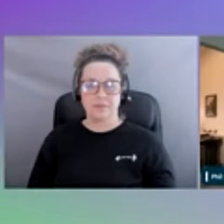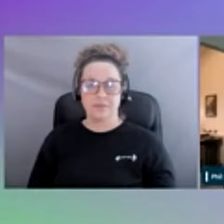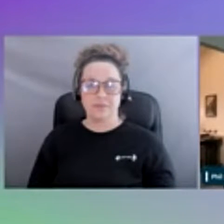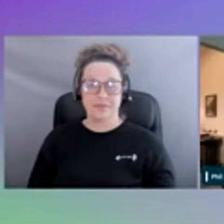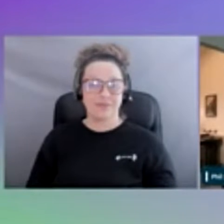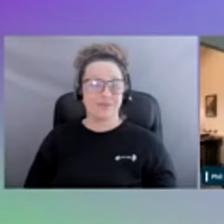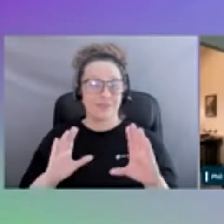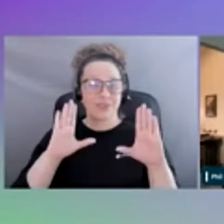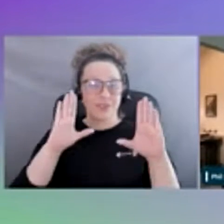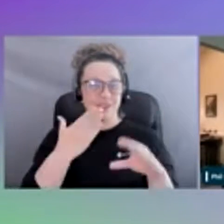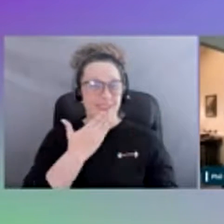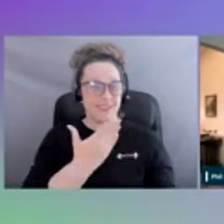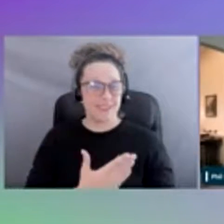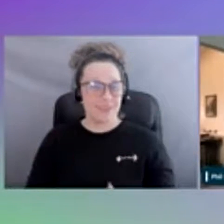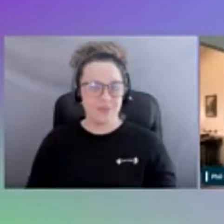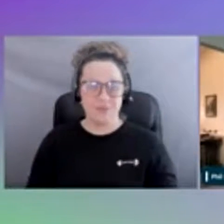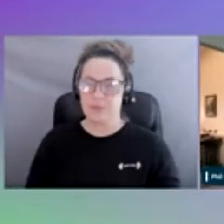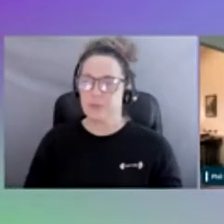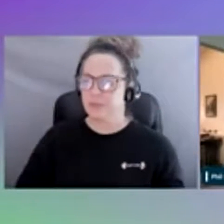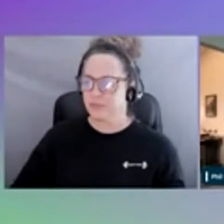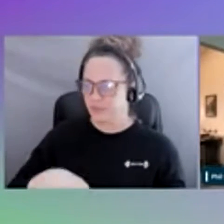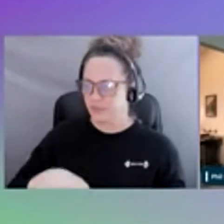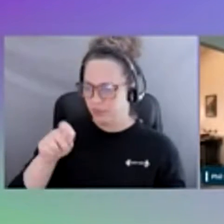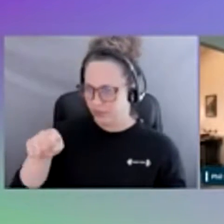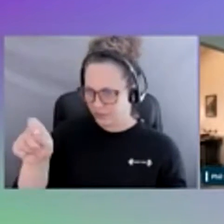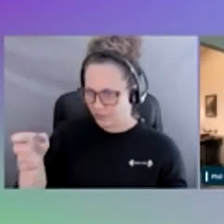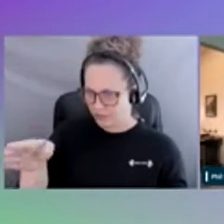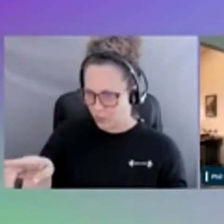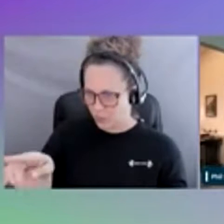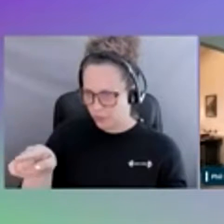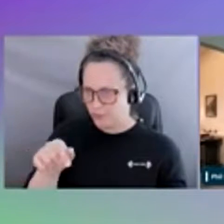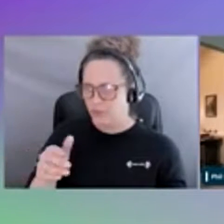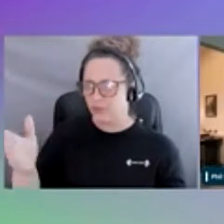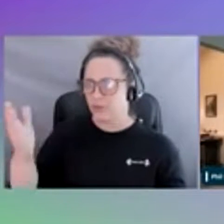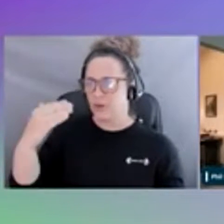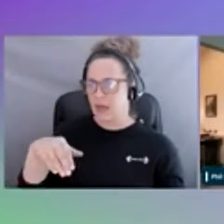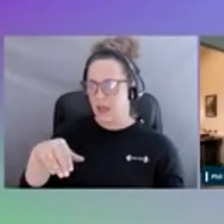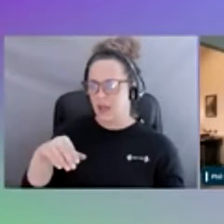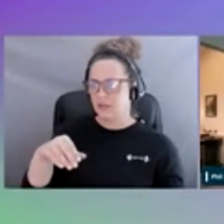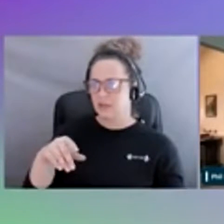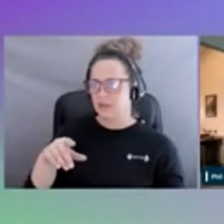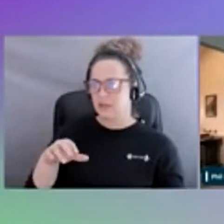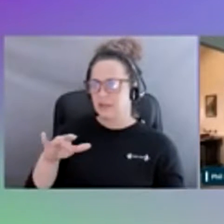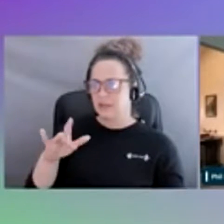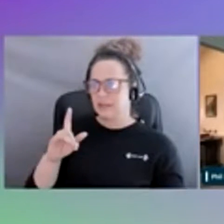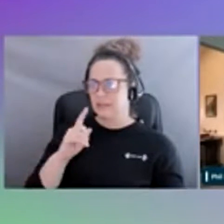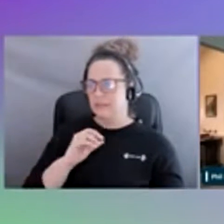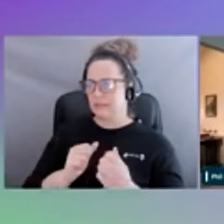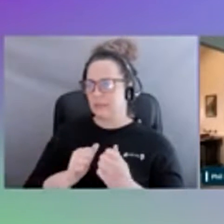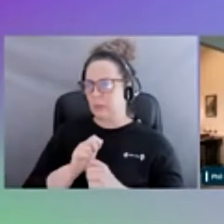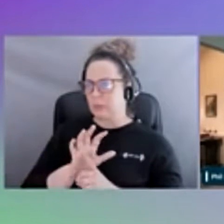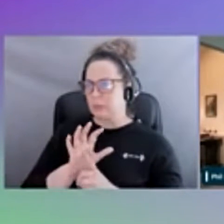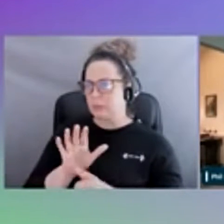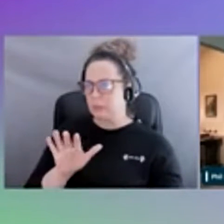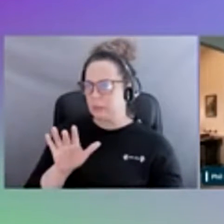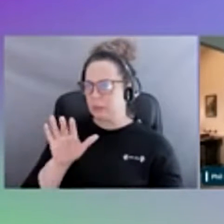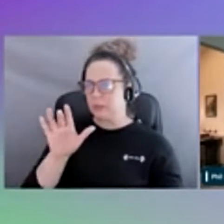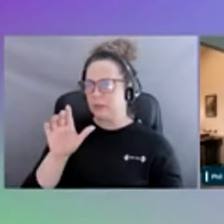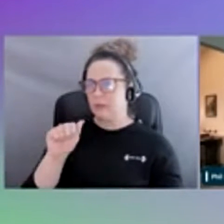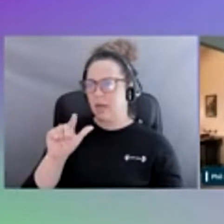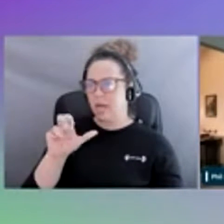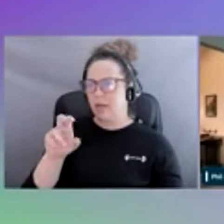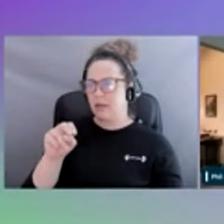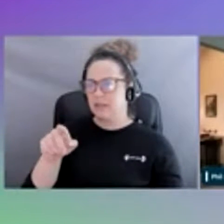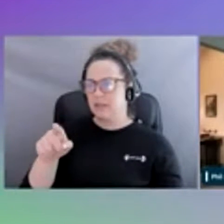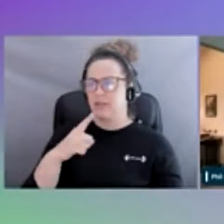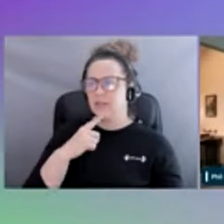Terrific. Thank you. Let me mark that one closed. And our next highest is from Allison. Is